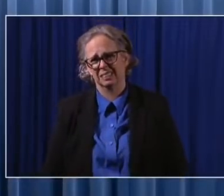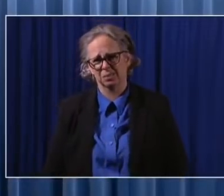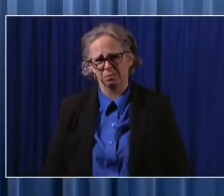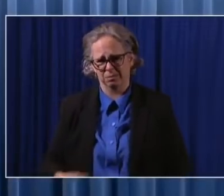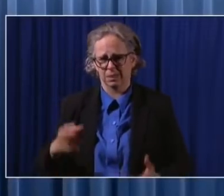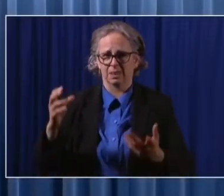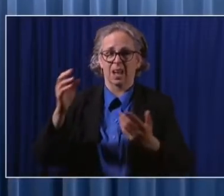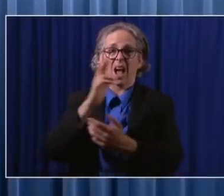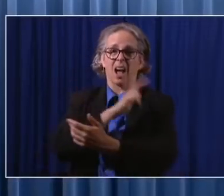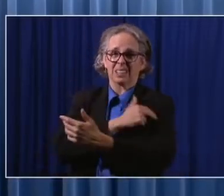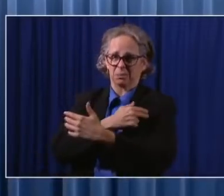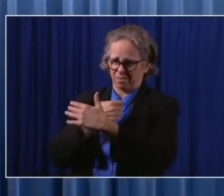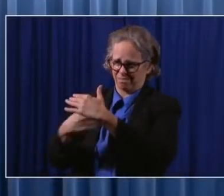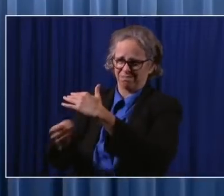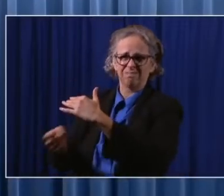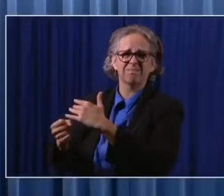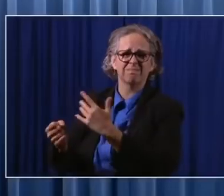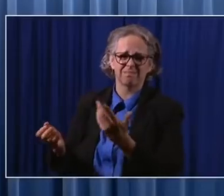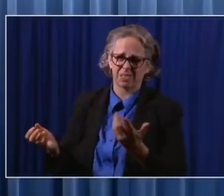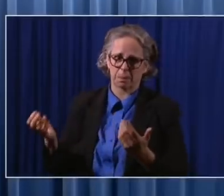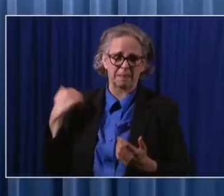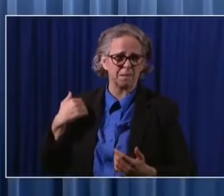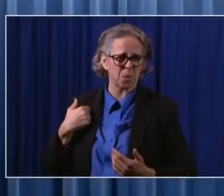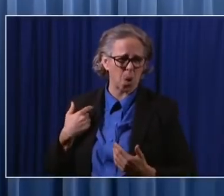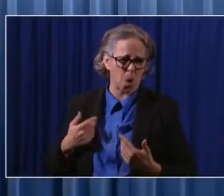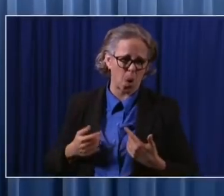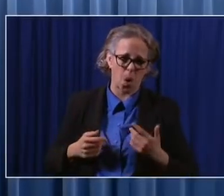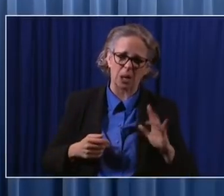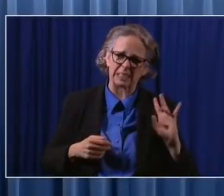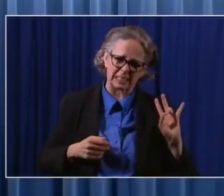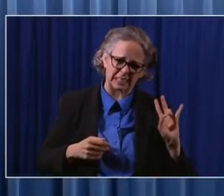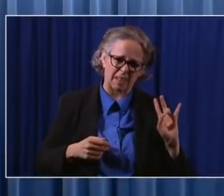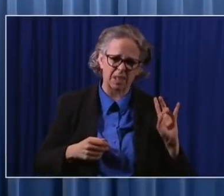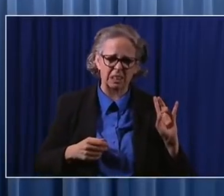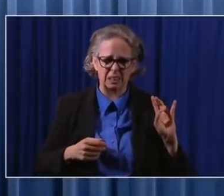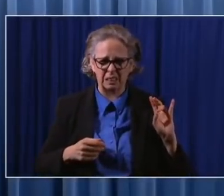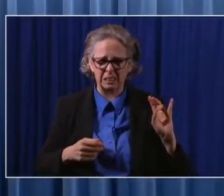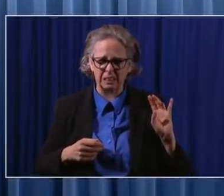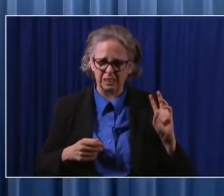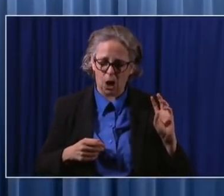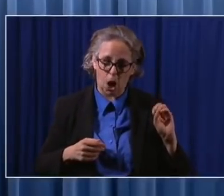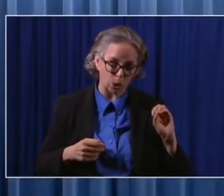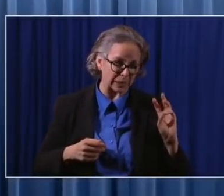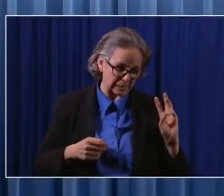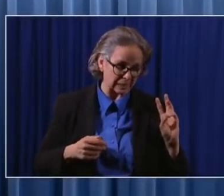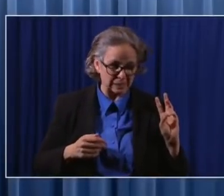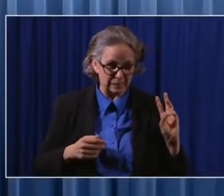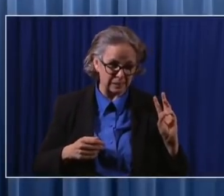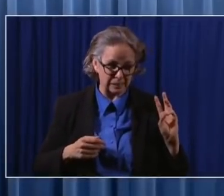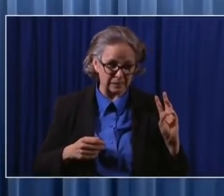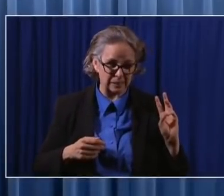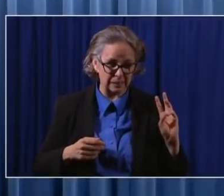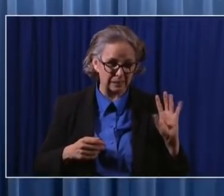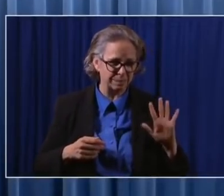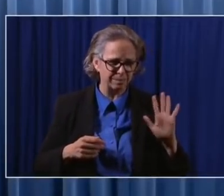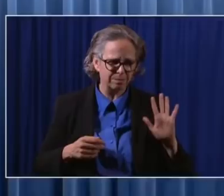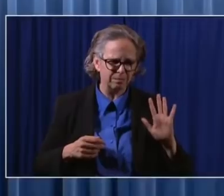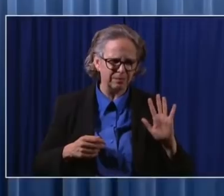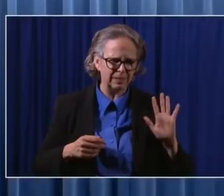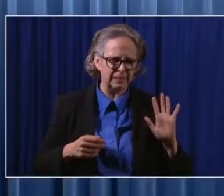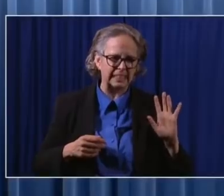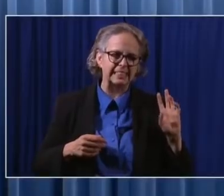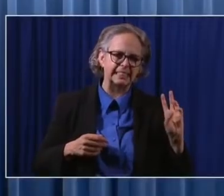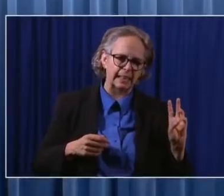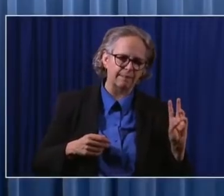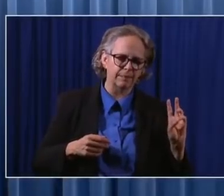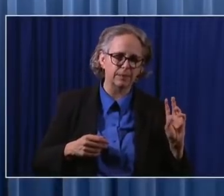average hospital admission per day more than doubled from 7 on June 6th to 20 on July 2nd.